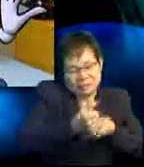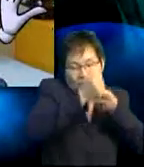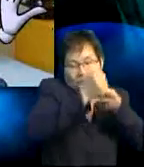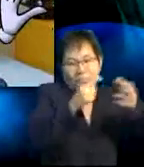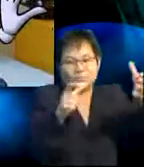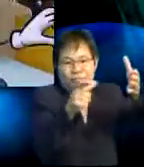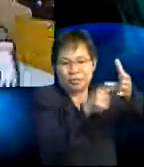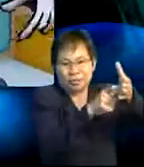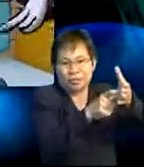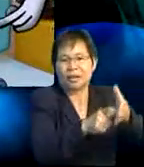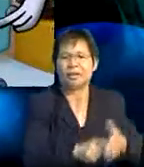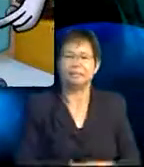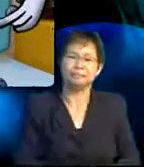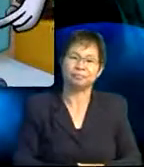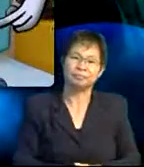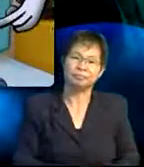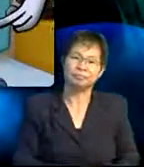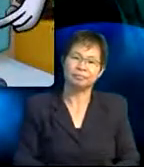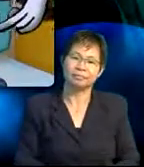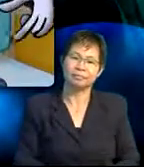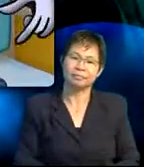them. There you are.